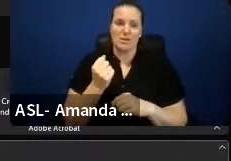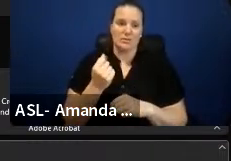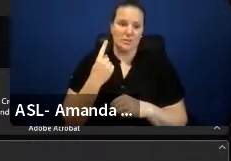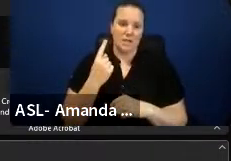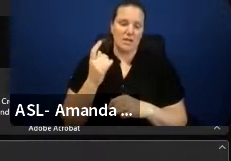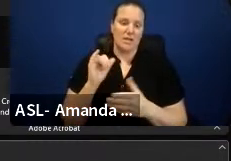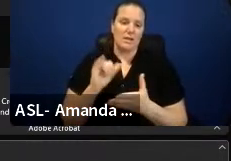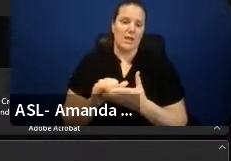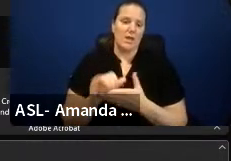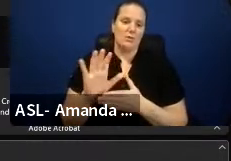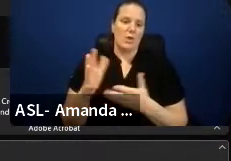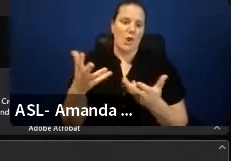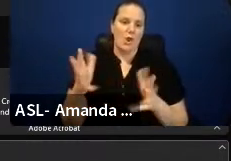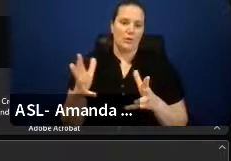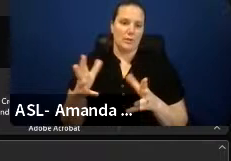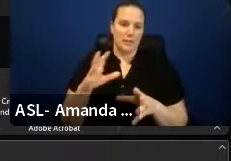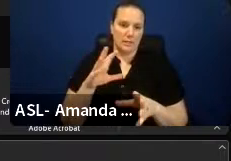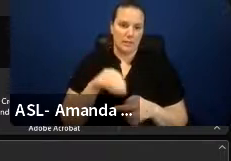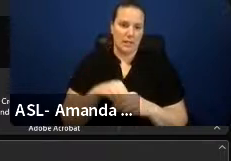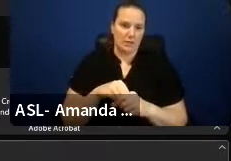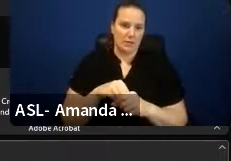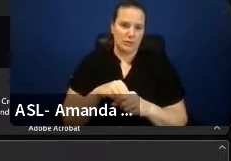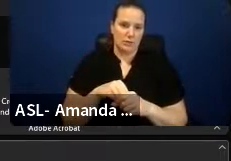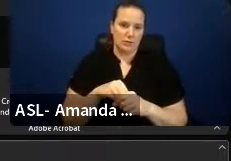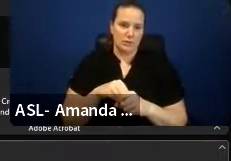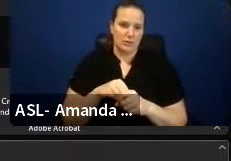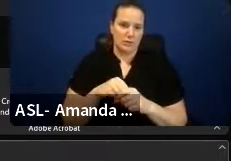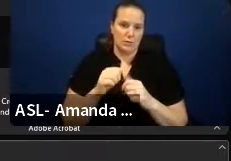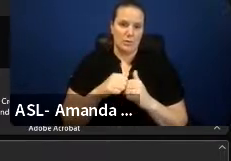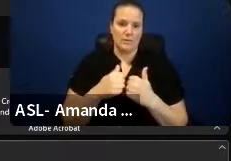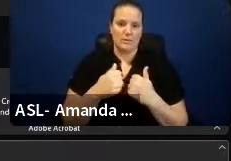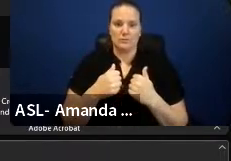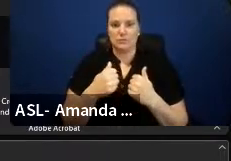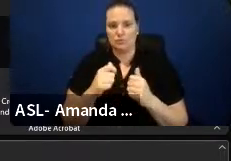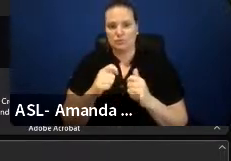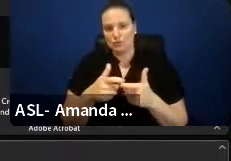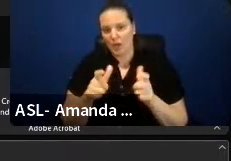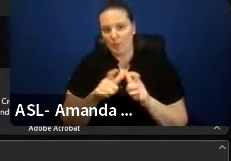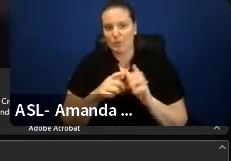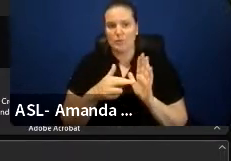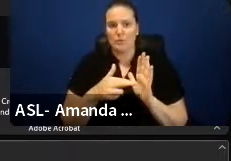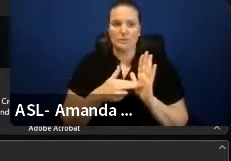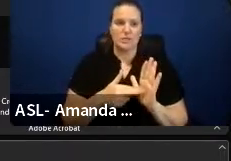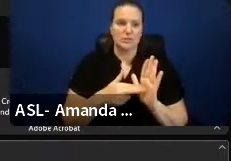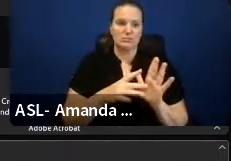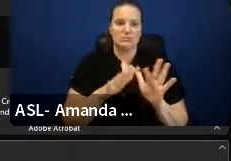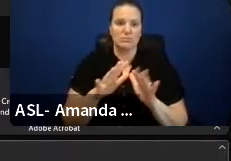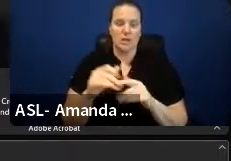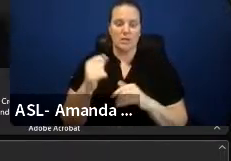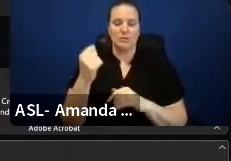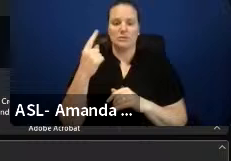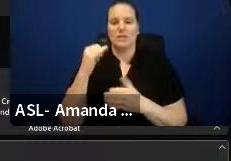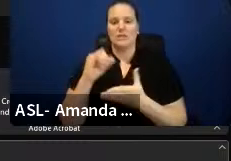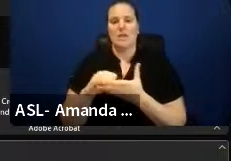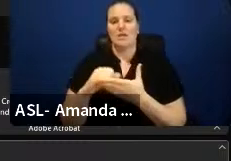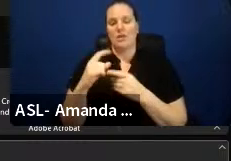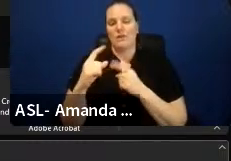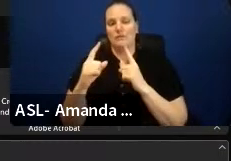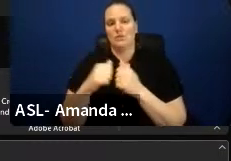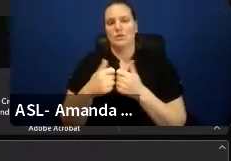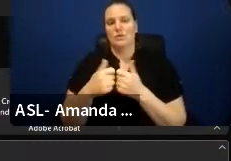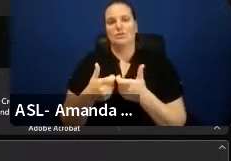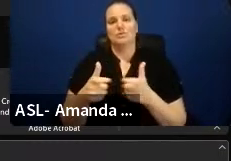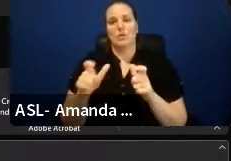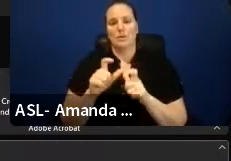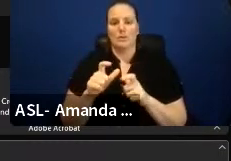you're already engaging with tribal representation and tribal I understand those are conversations with tribal government is a